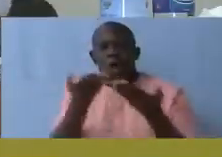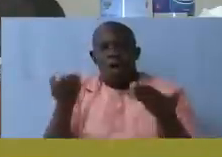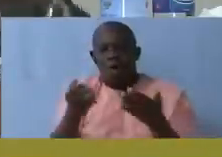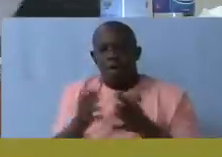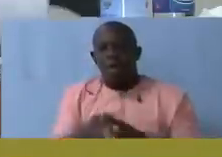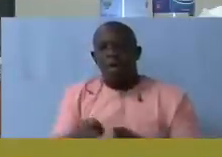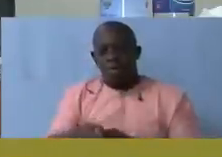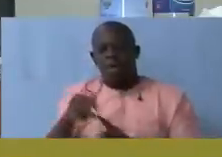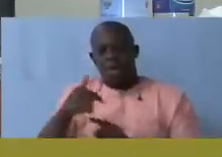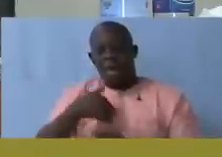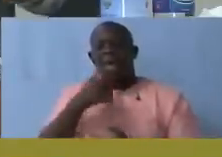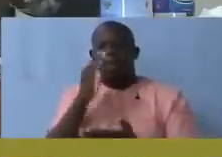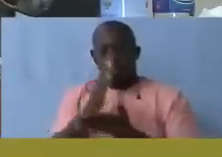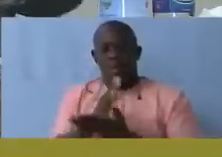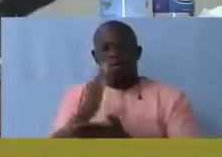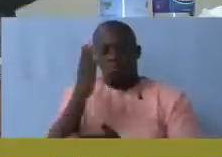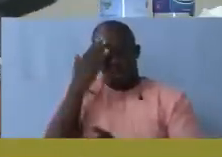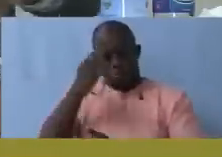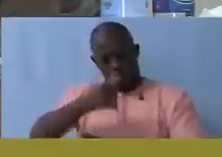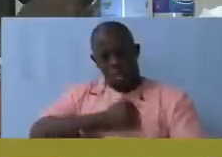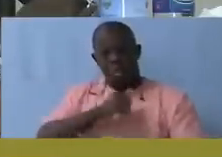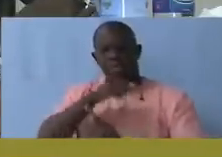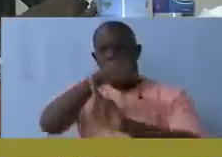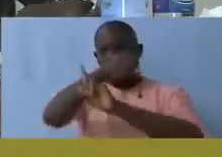I know my situation at that time.